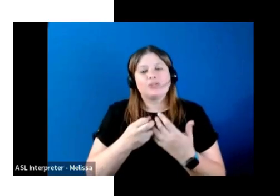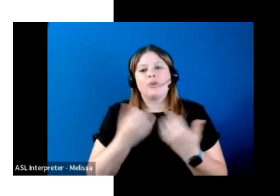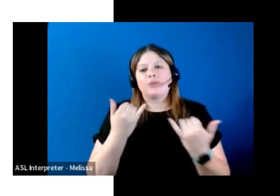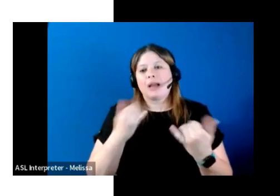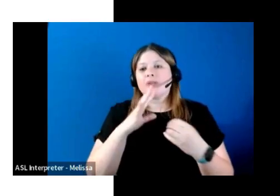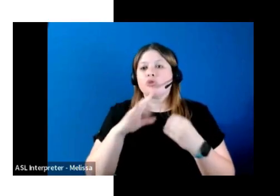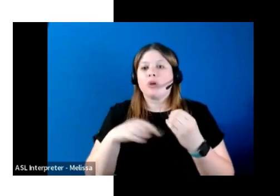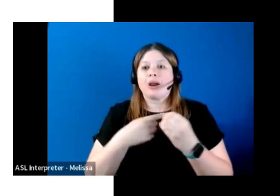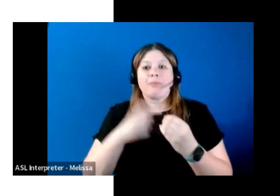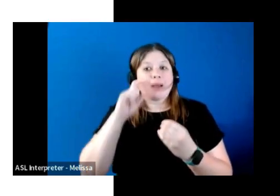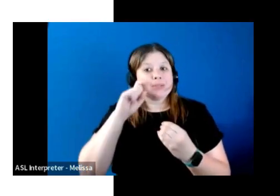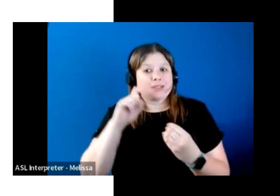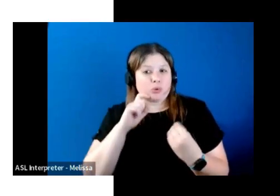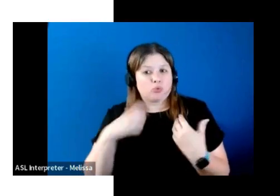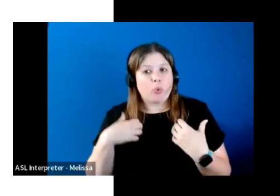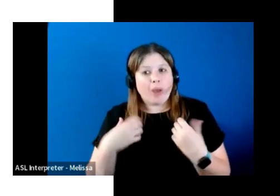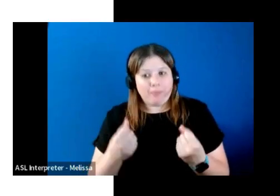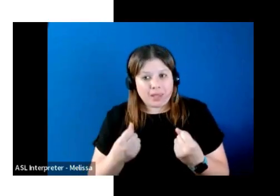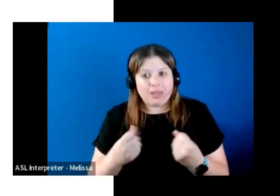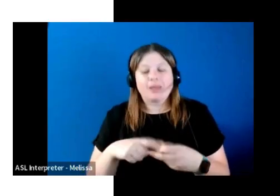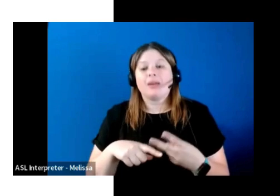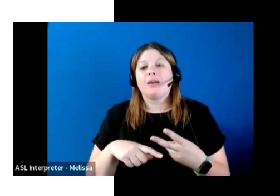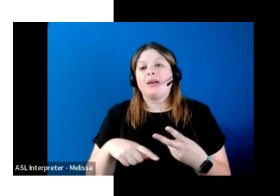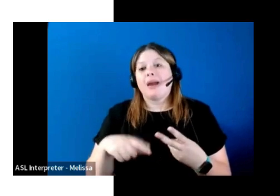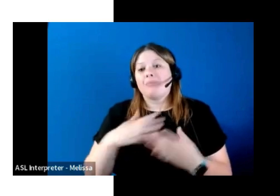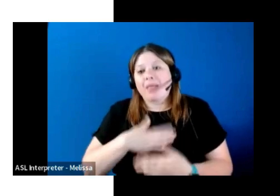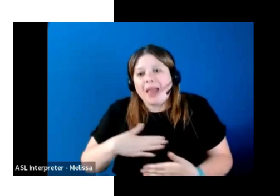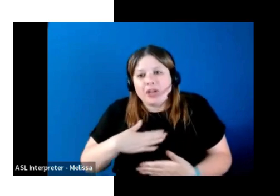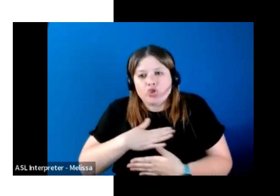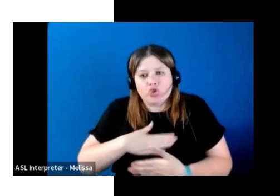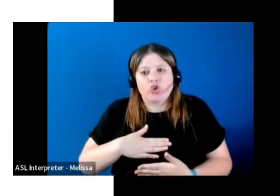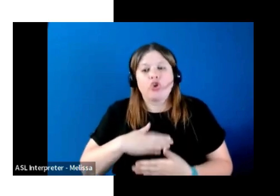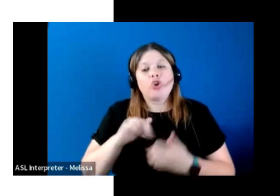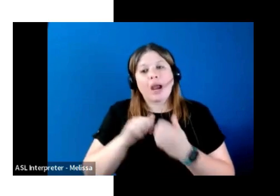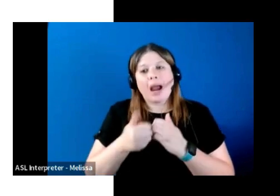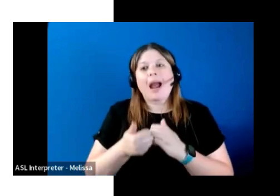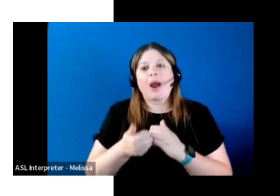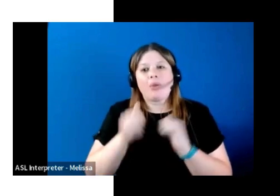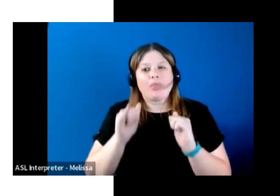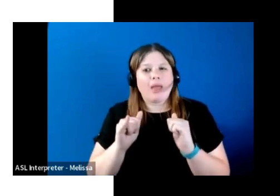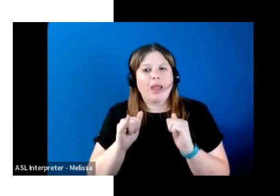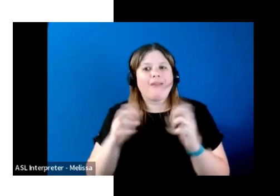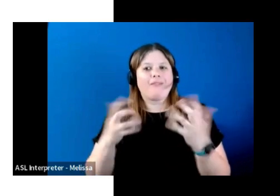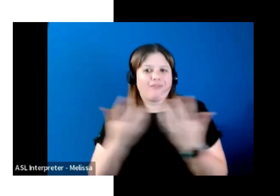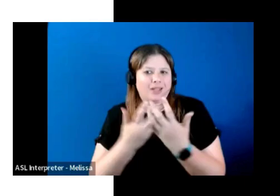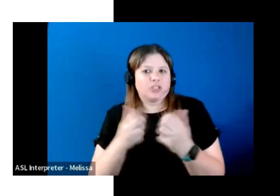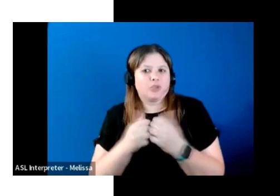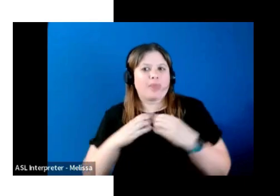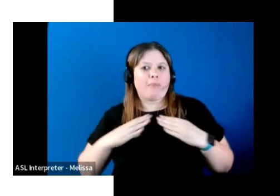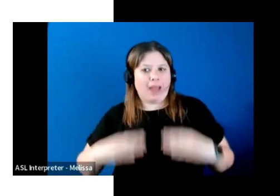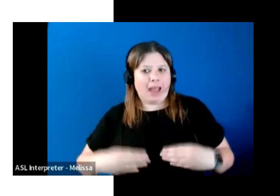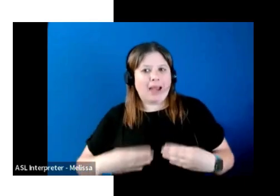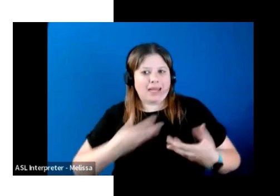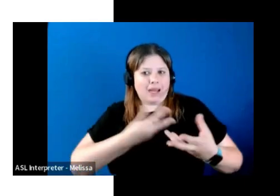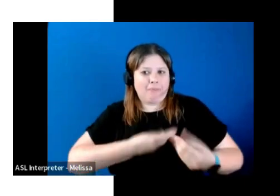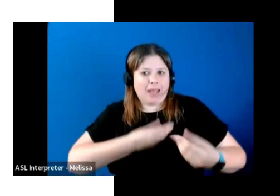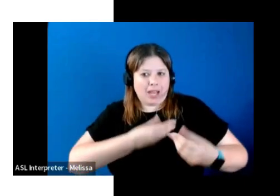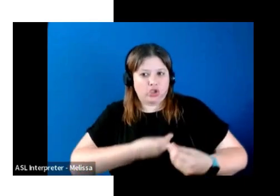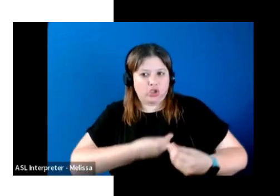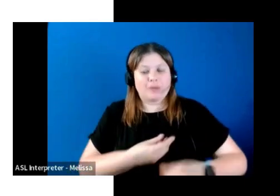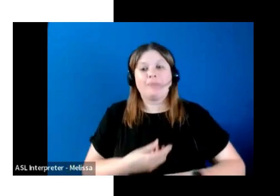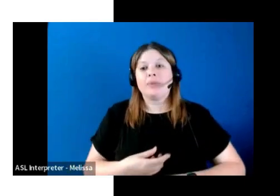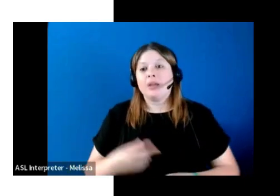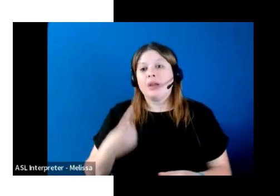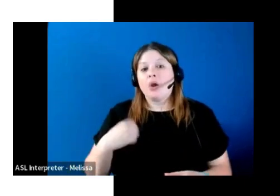and pleasure might fit into this body compassion picture. So we can look at